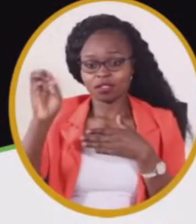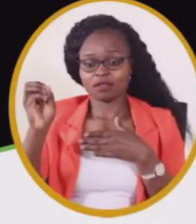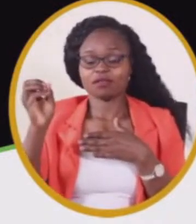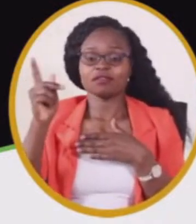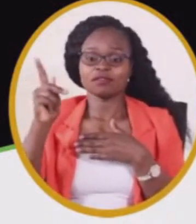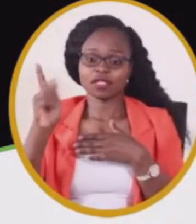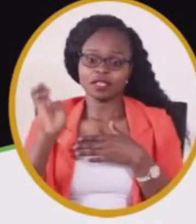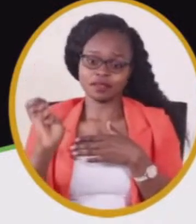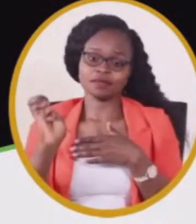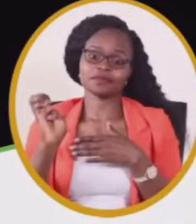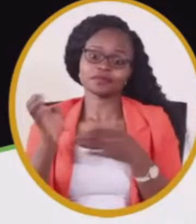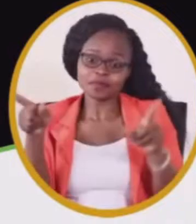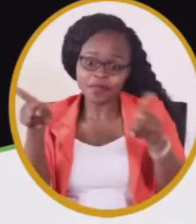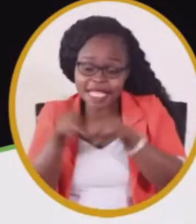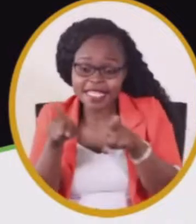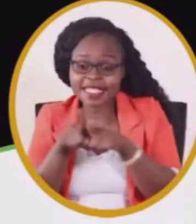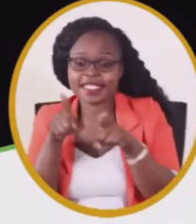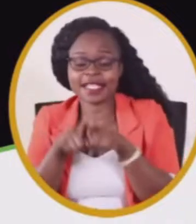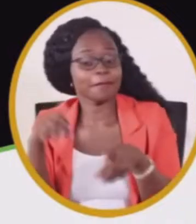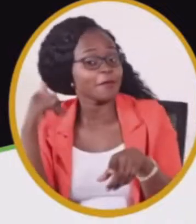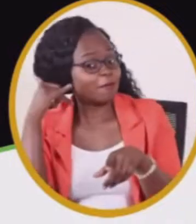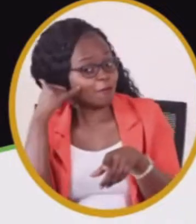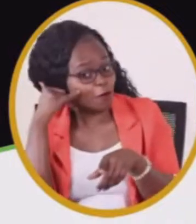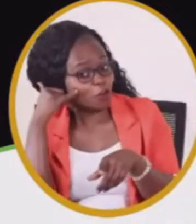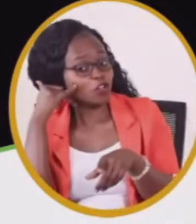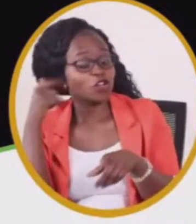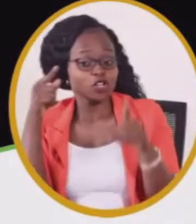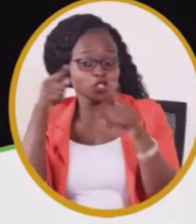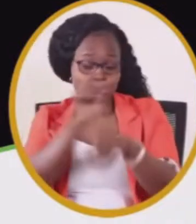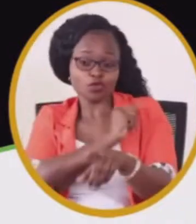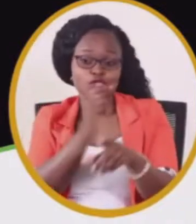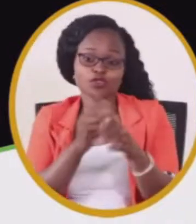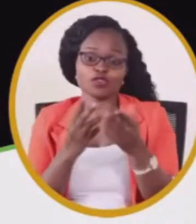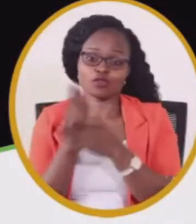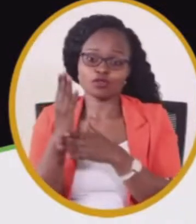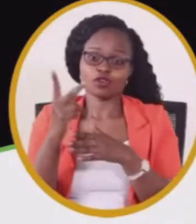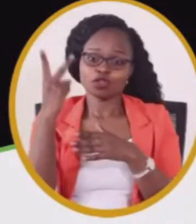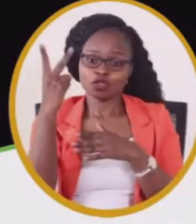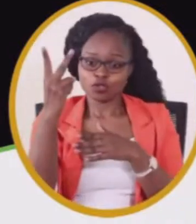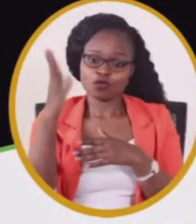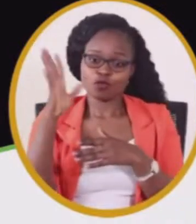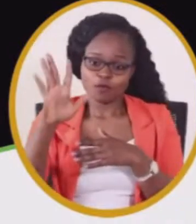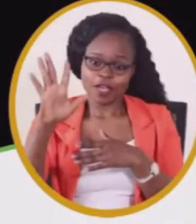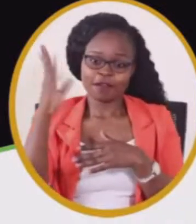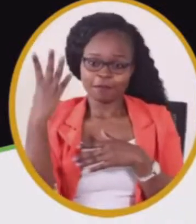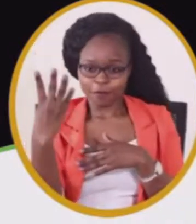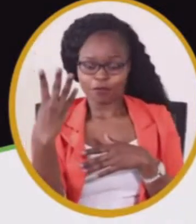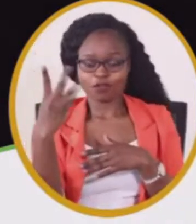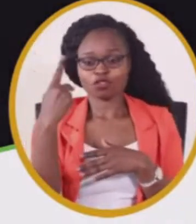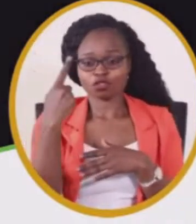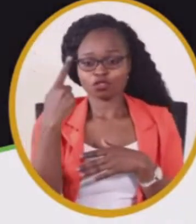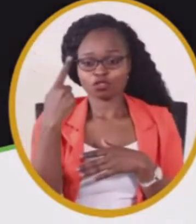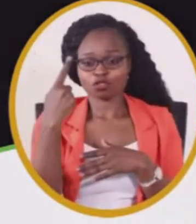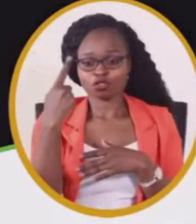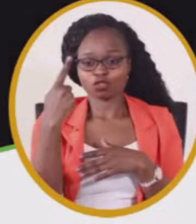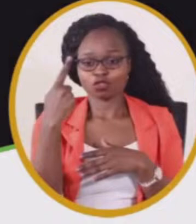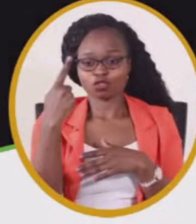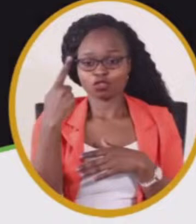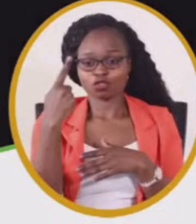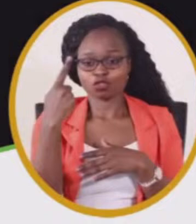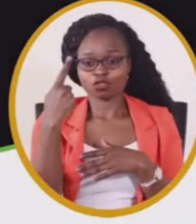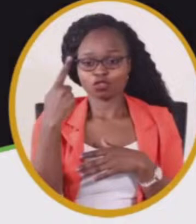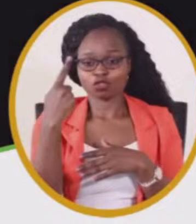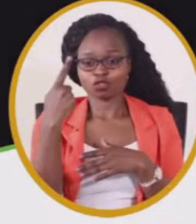integrity@cak.go.ke. You can also place a telephone call to the authority through +254 20